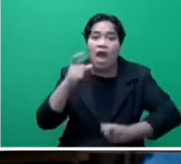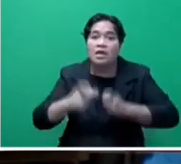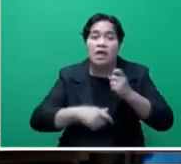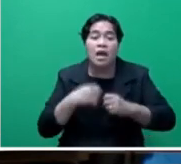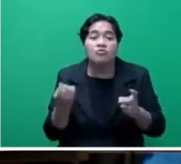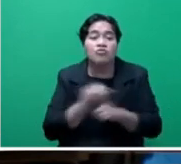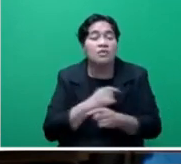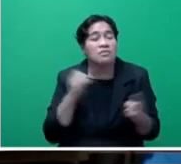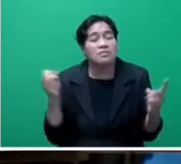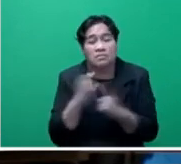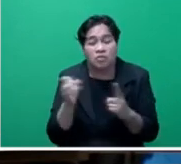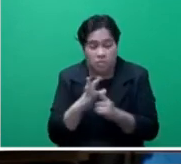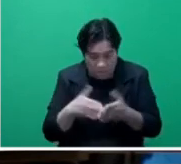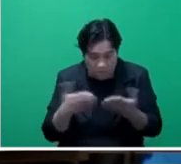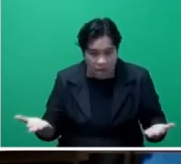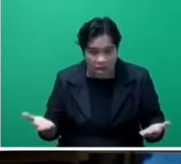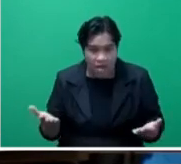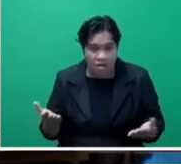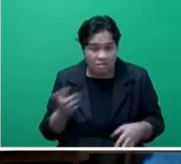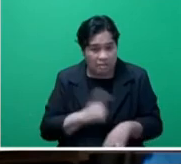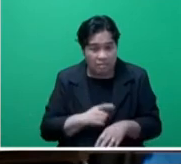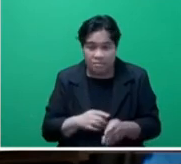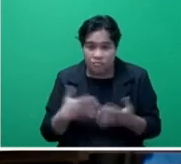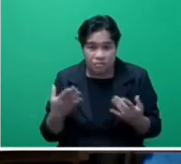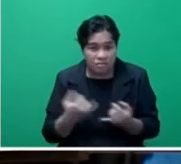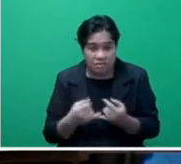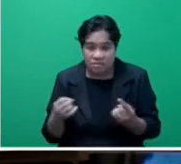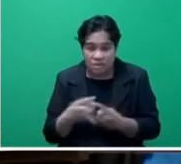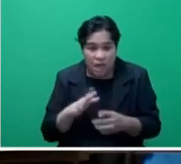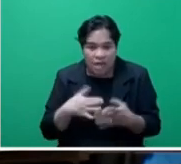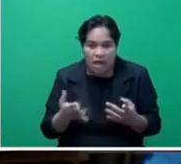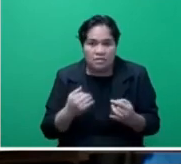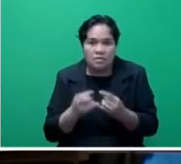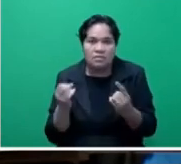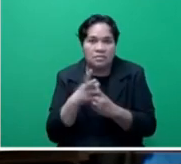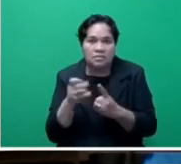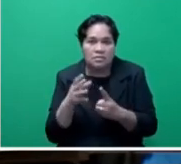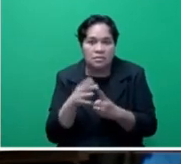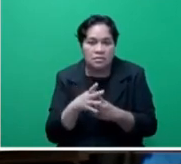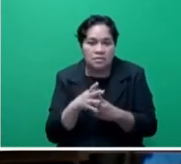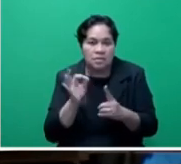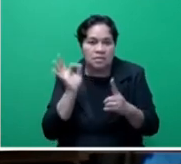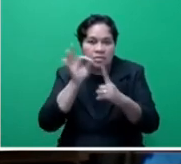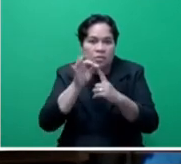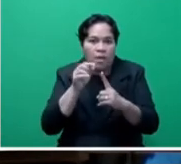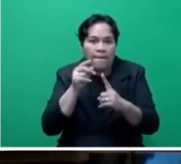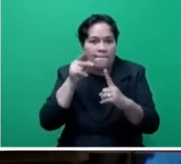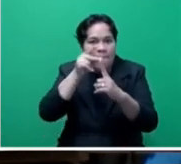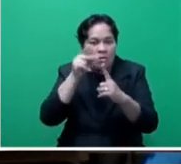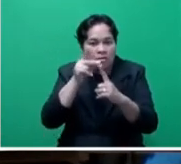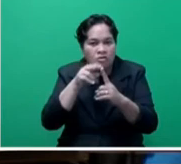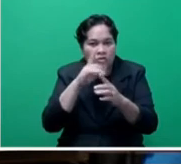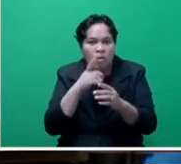crucial issue of present times, and we are at a defining moment as the world deals with this issue, from shifting